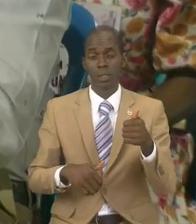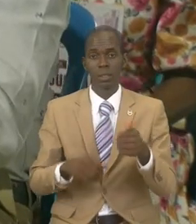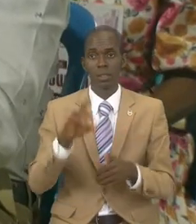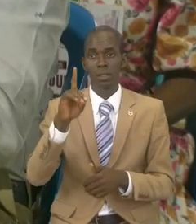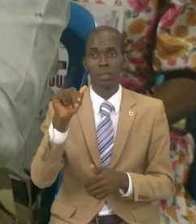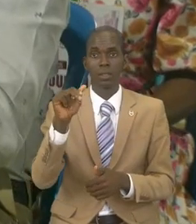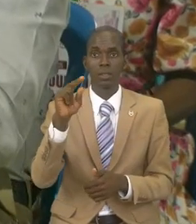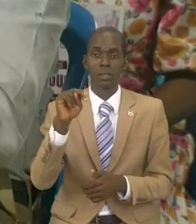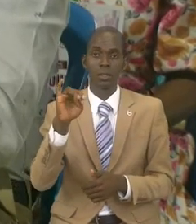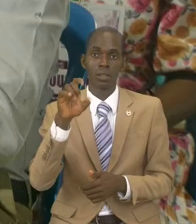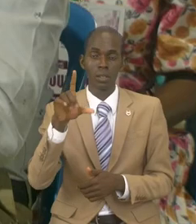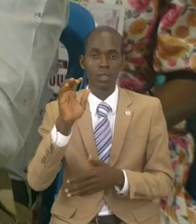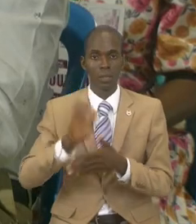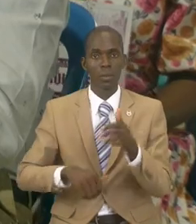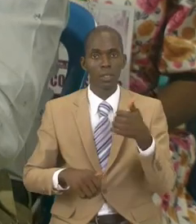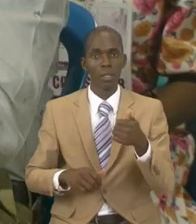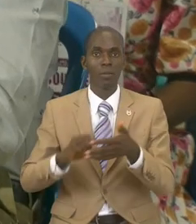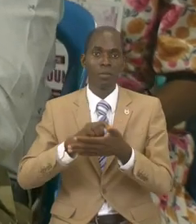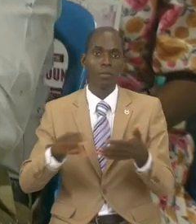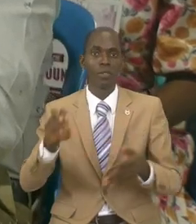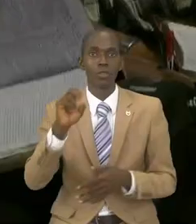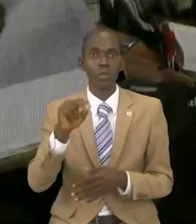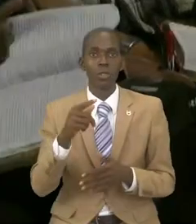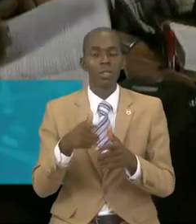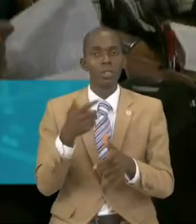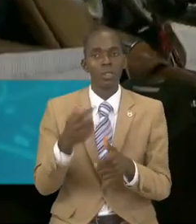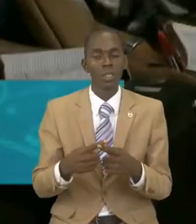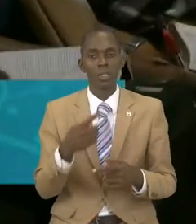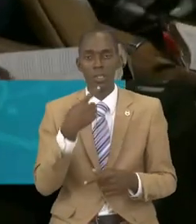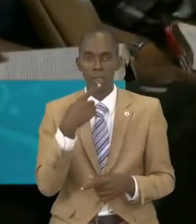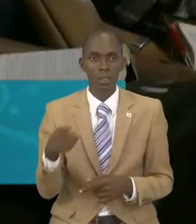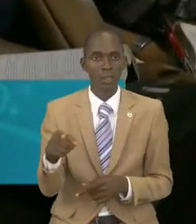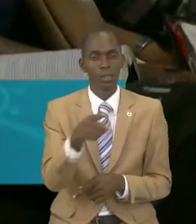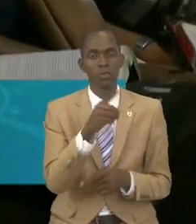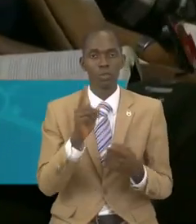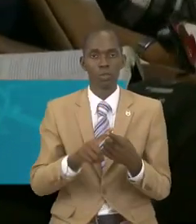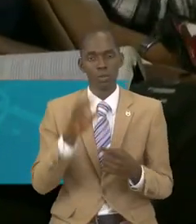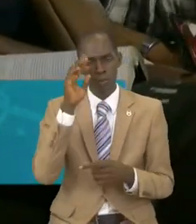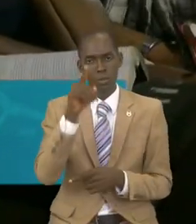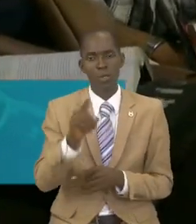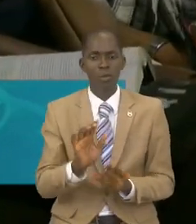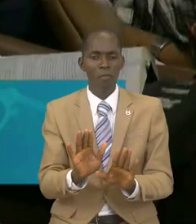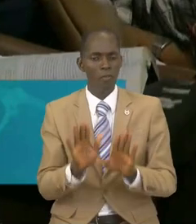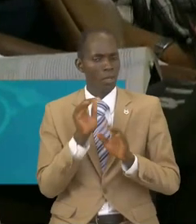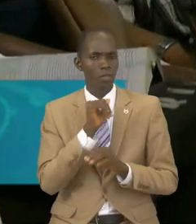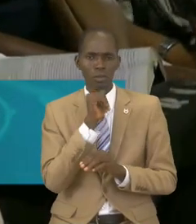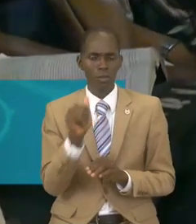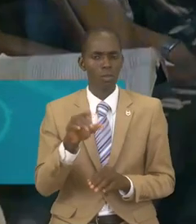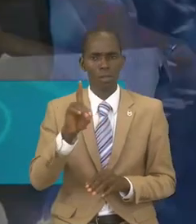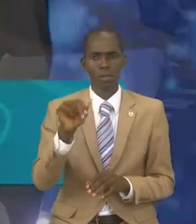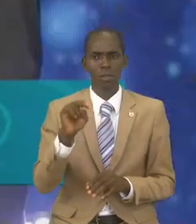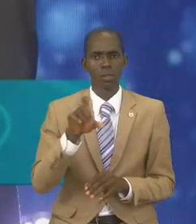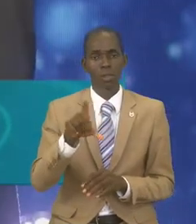It says in chapter 10, verse 12, then said he unto me, fear not, Daniel, when you set